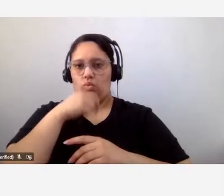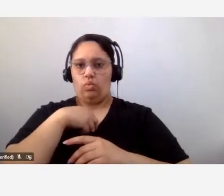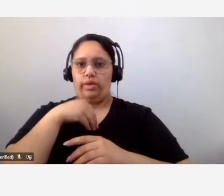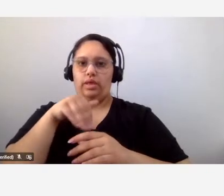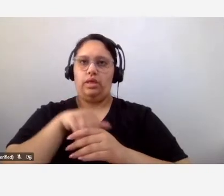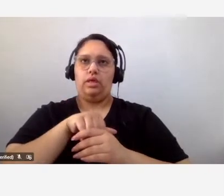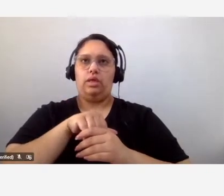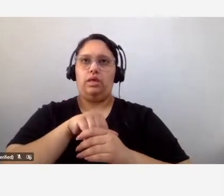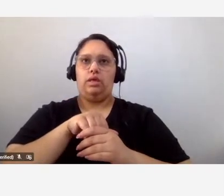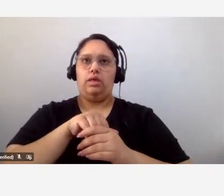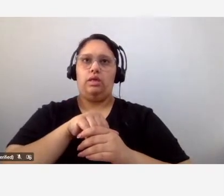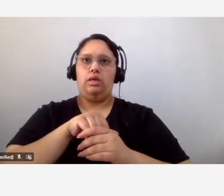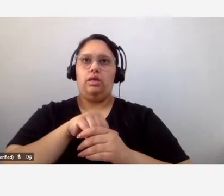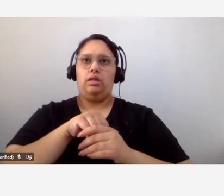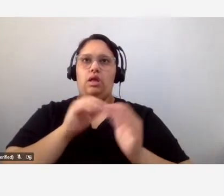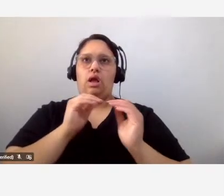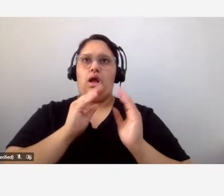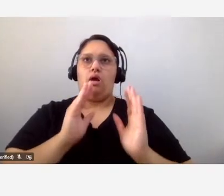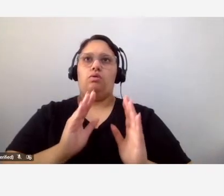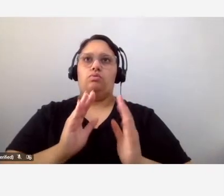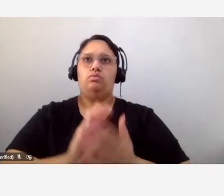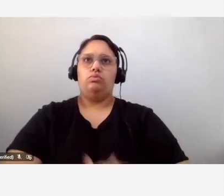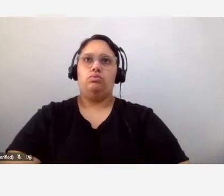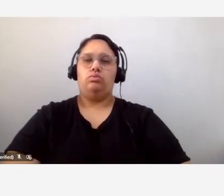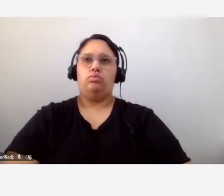the House in this instance.